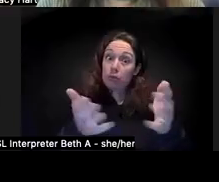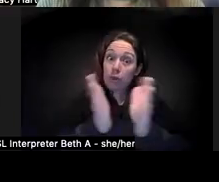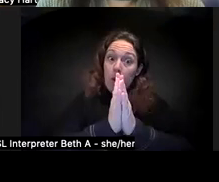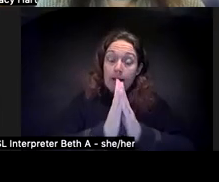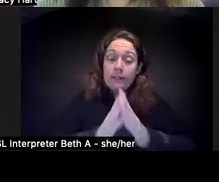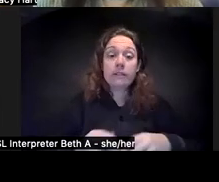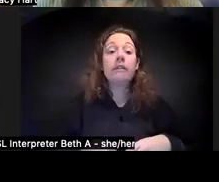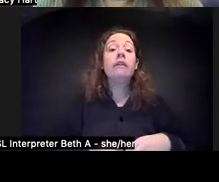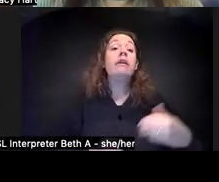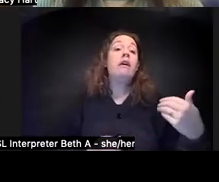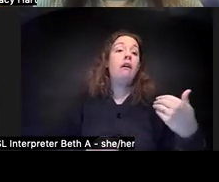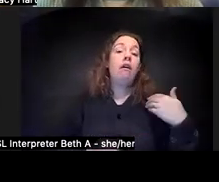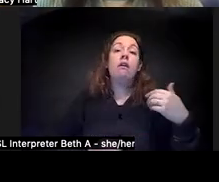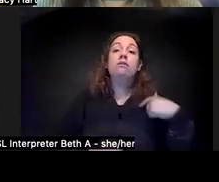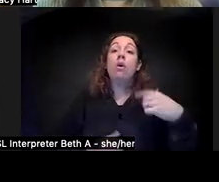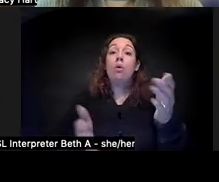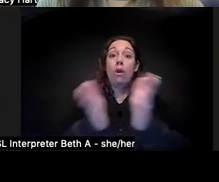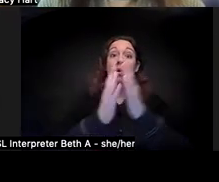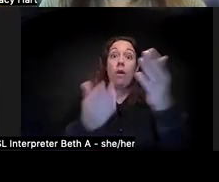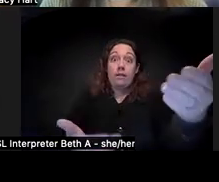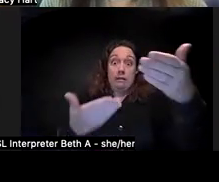comes in? Next slide.